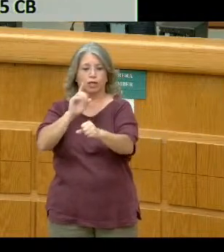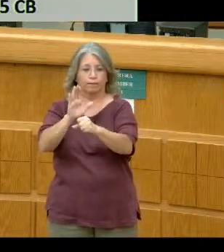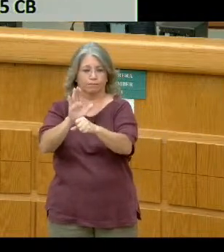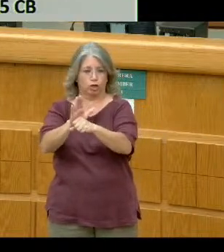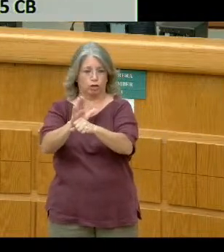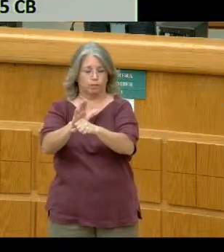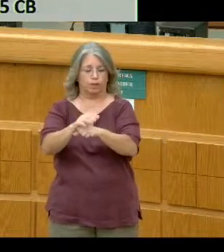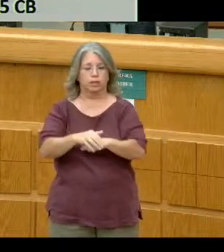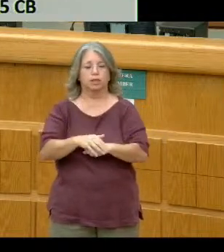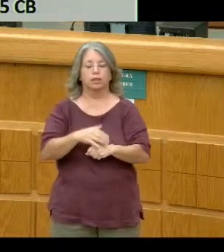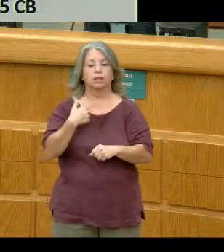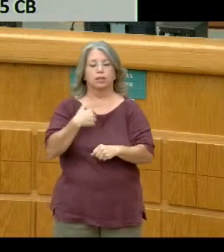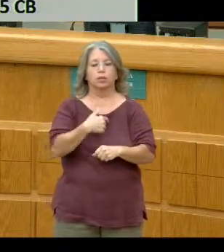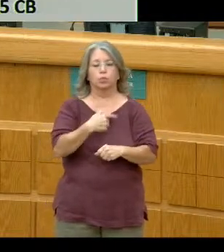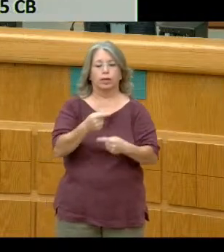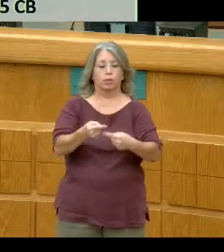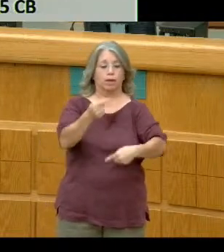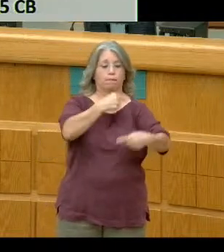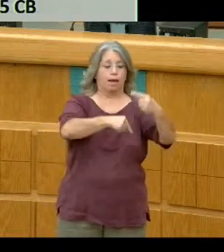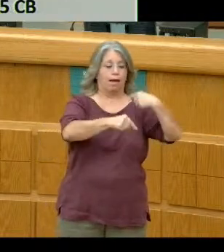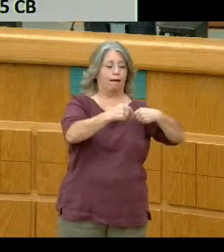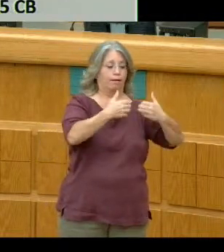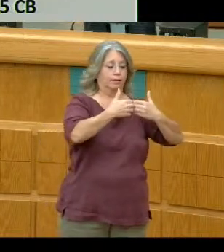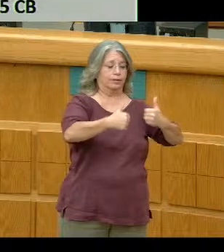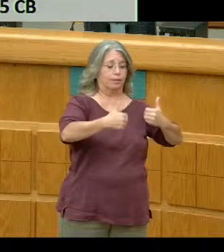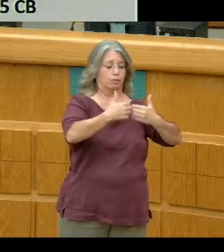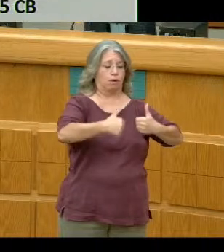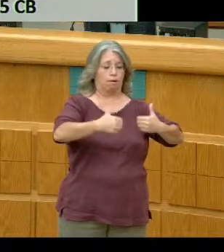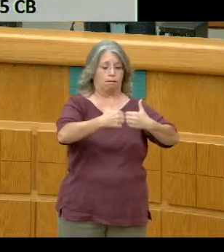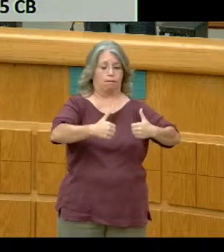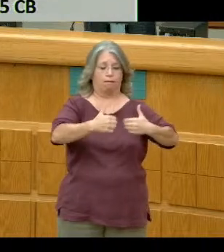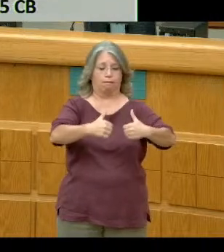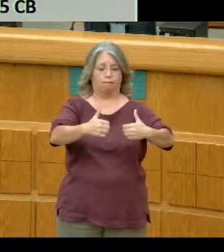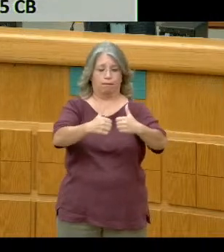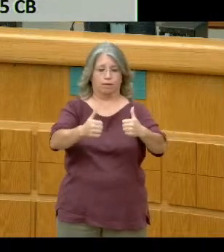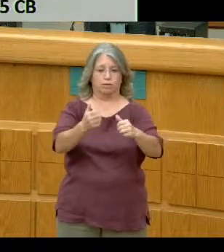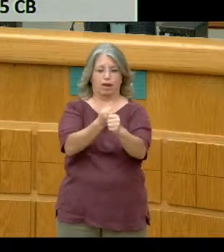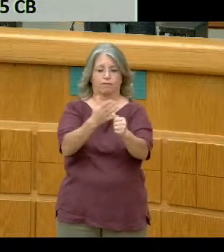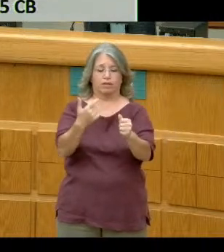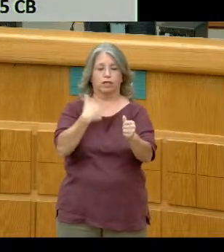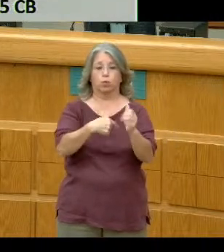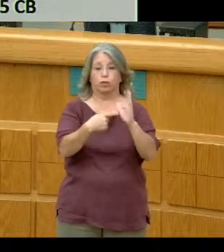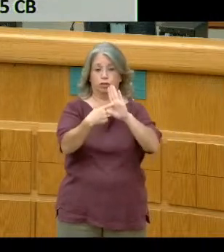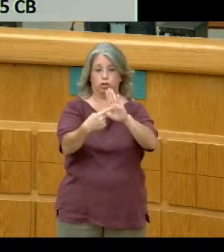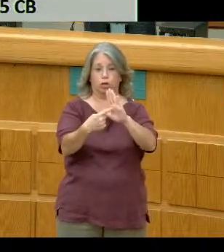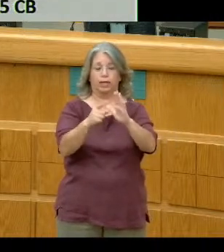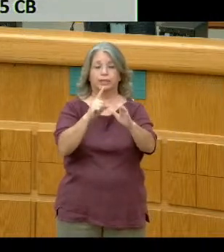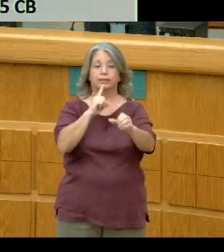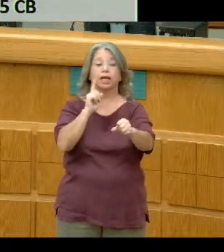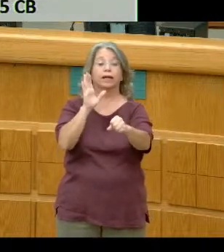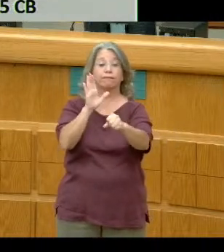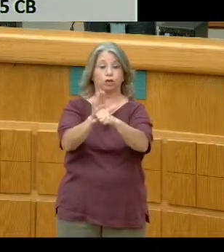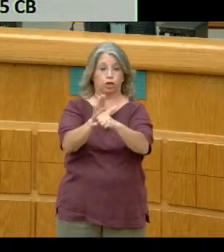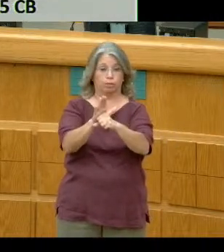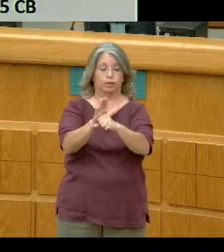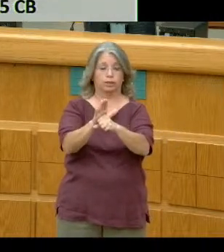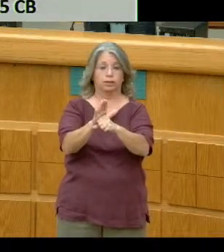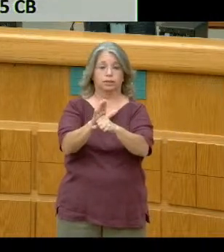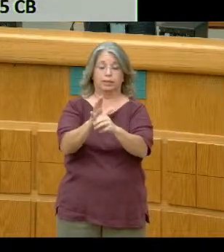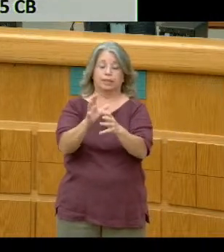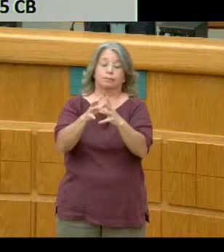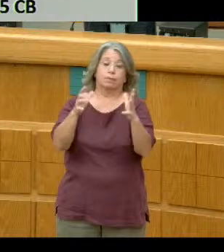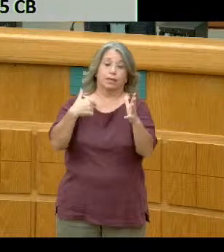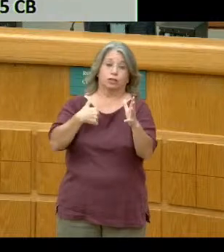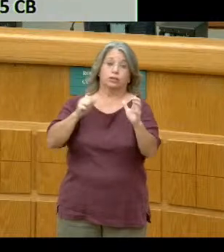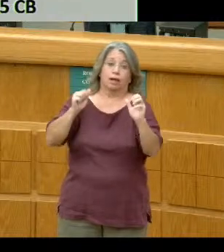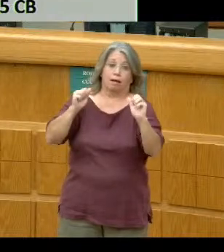out all the way back to when they started. So everything that we're showing is confirmed, as far as I know, at least as much as I can